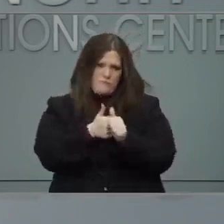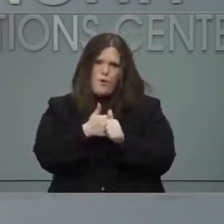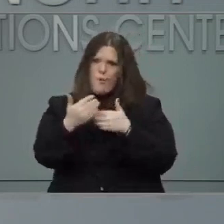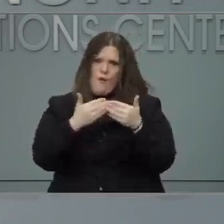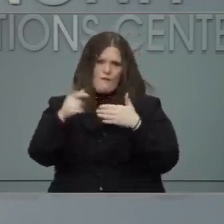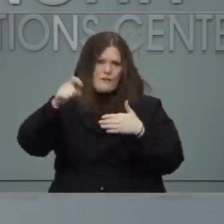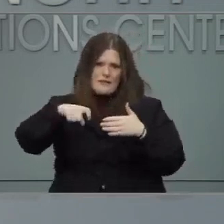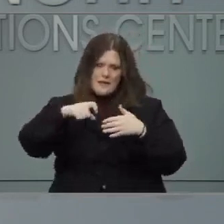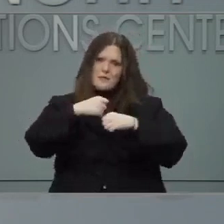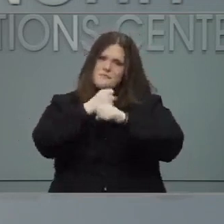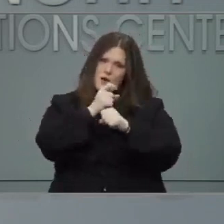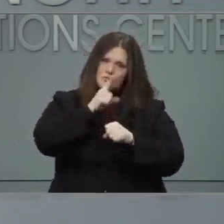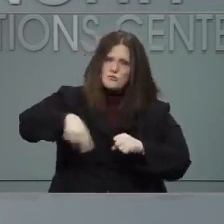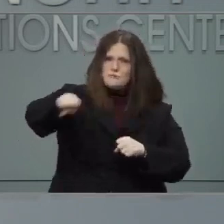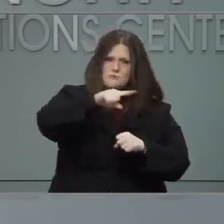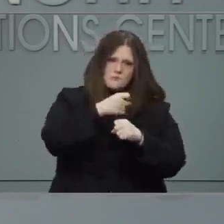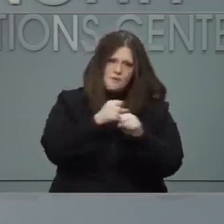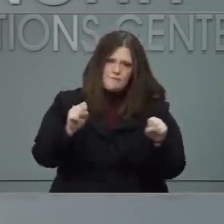Next question, please.